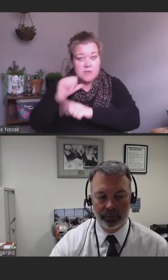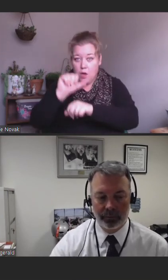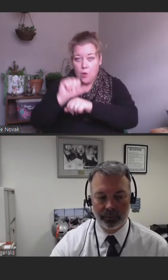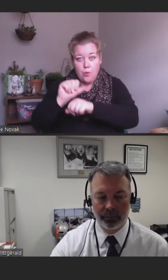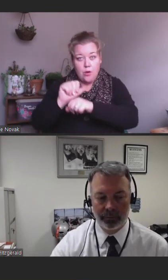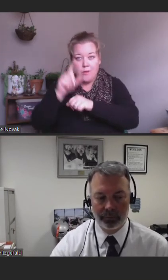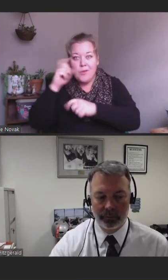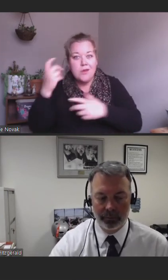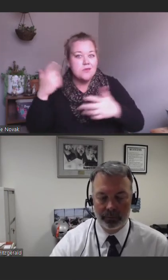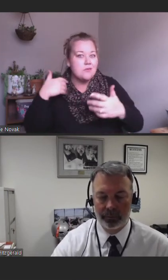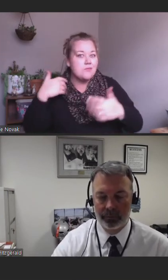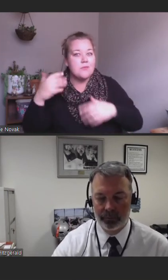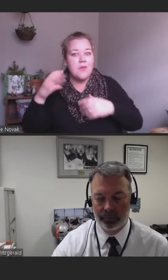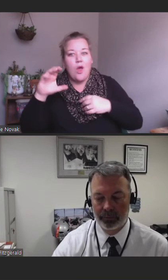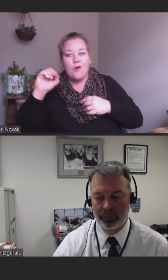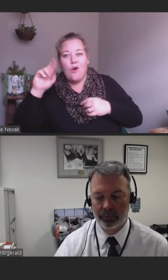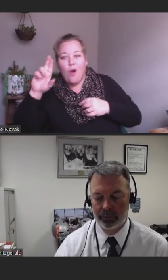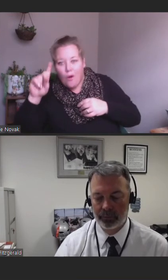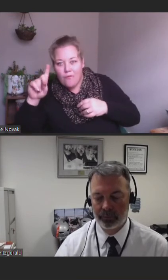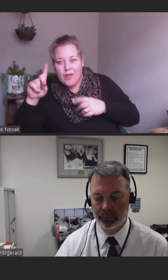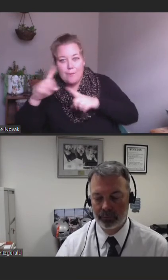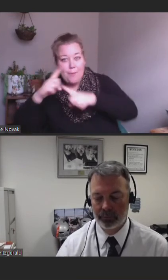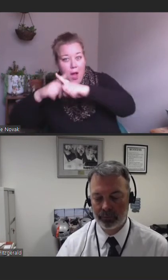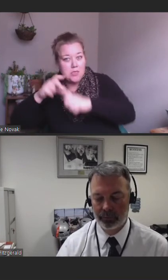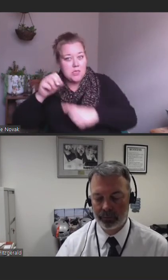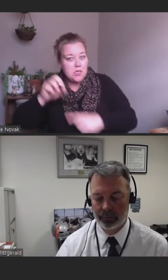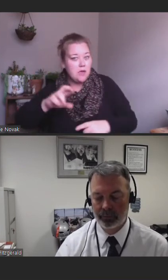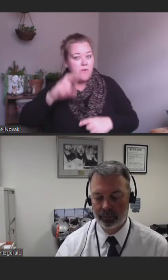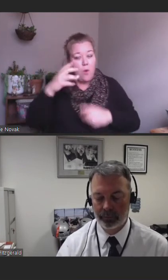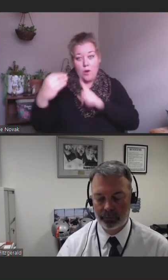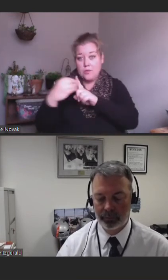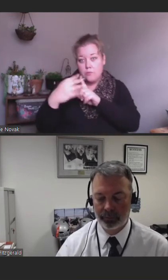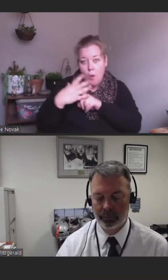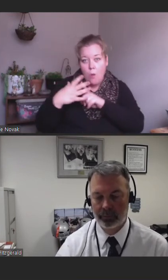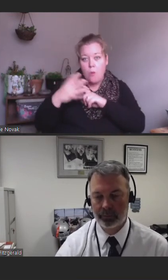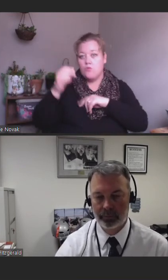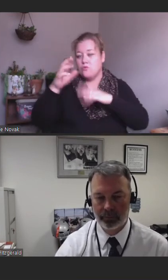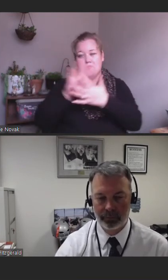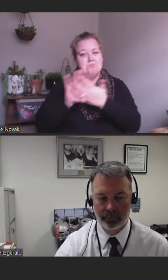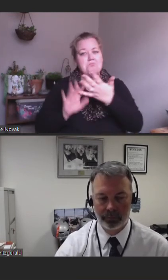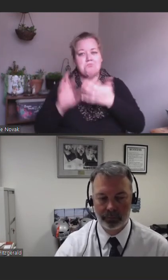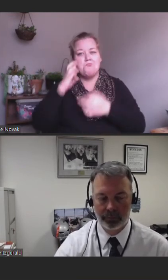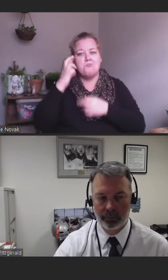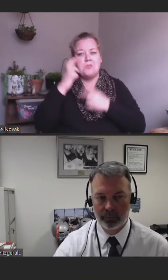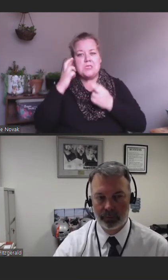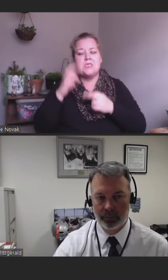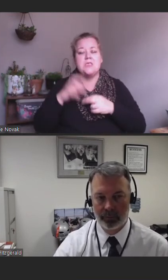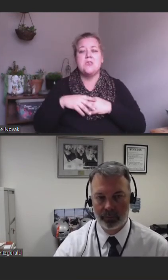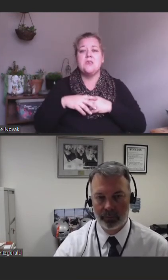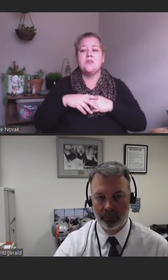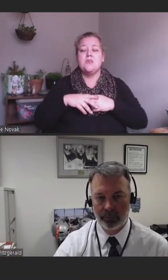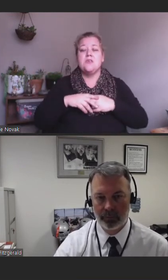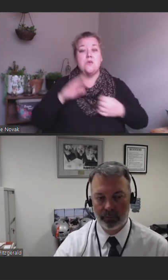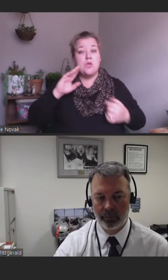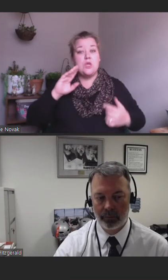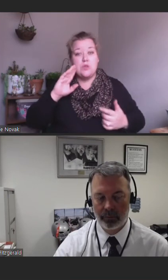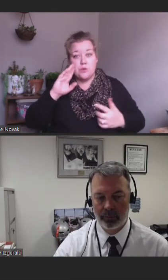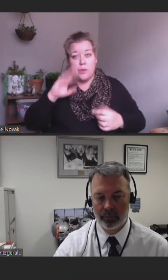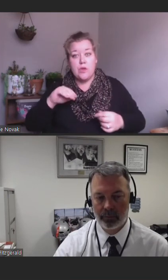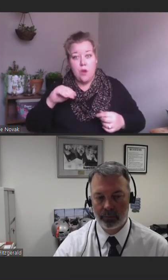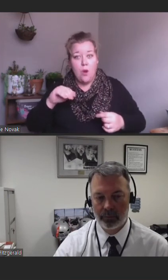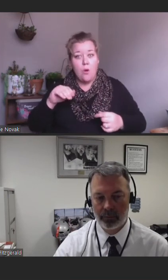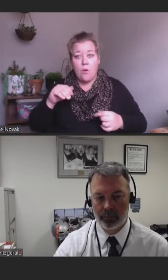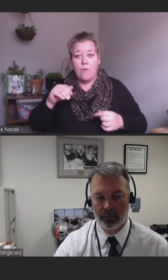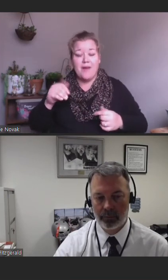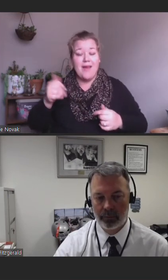or caring for a family member or have been exposed. Do we know of any healthcare personnel who